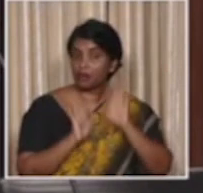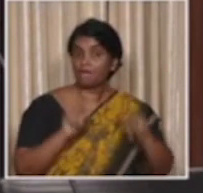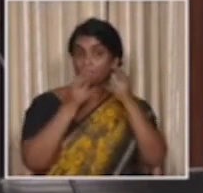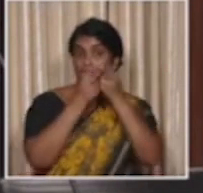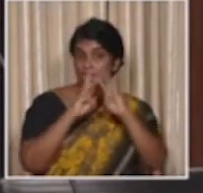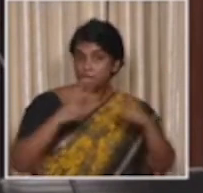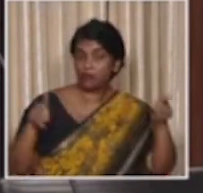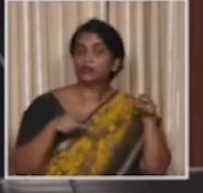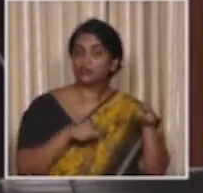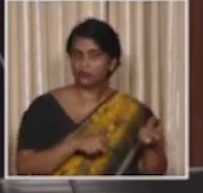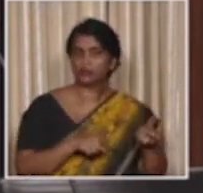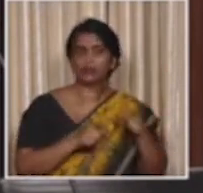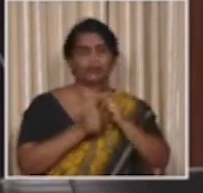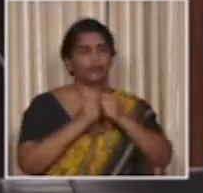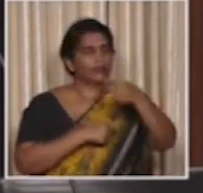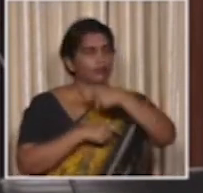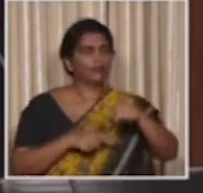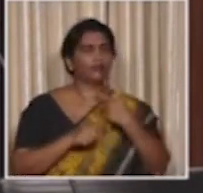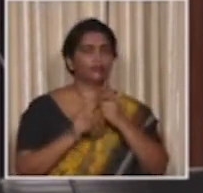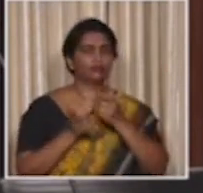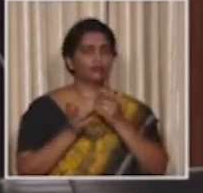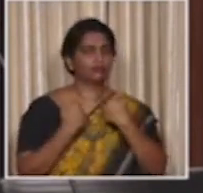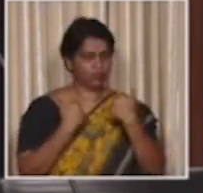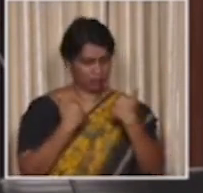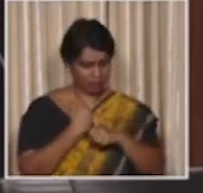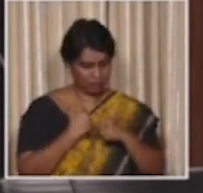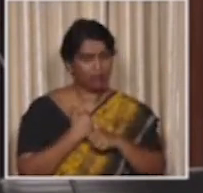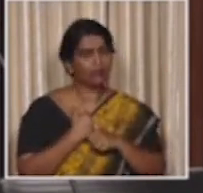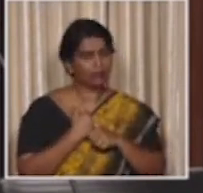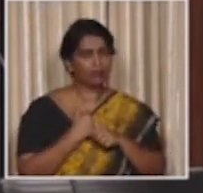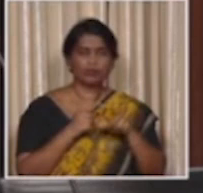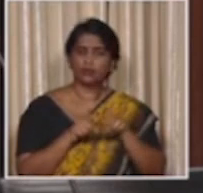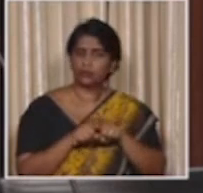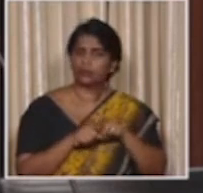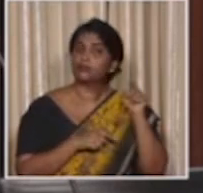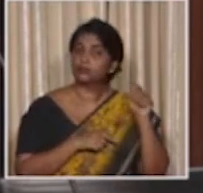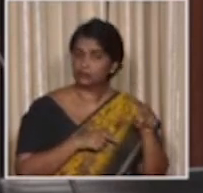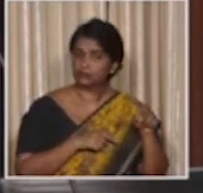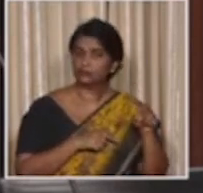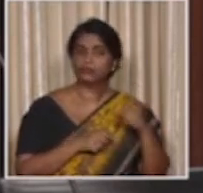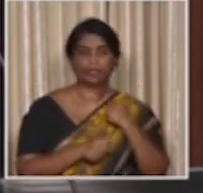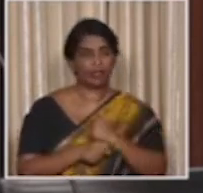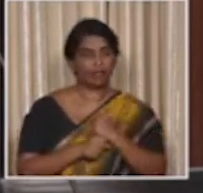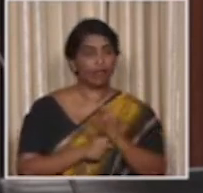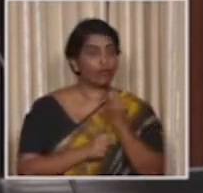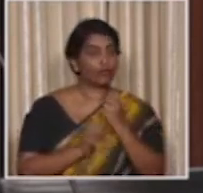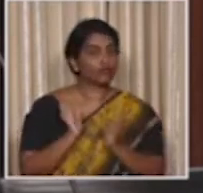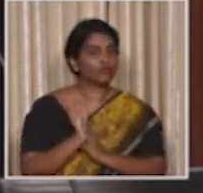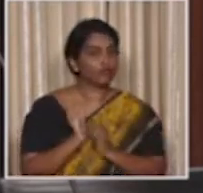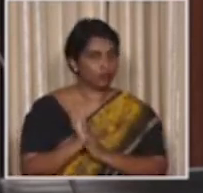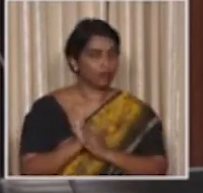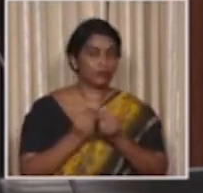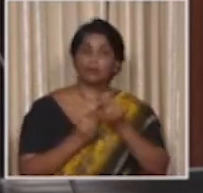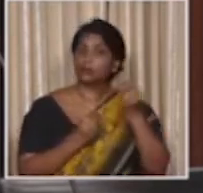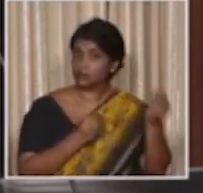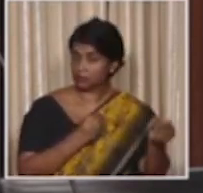the officials and presented to the committee on public finance by the monetary board. So